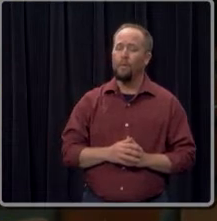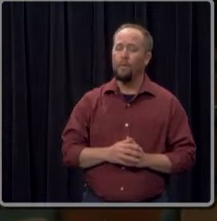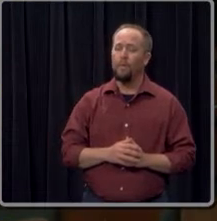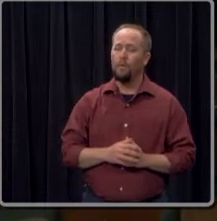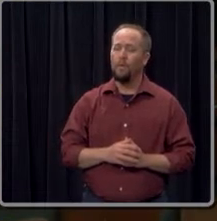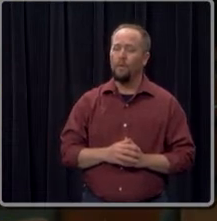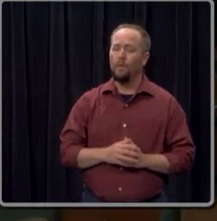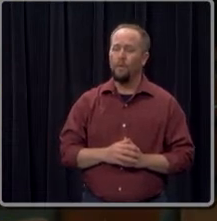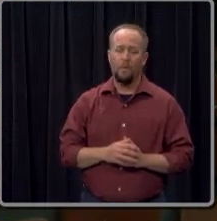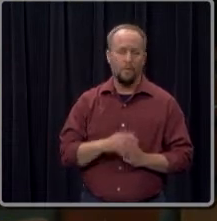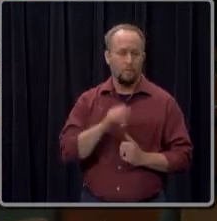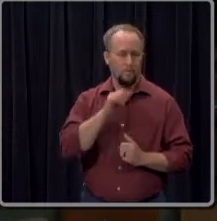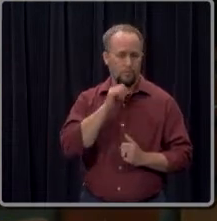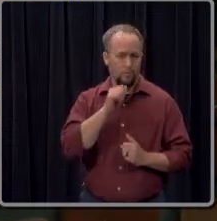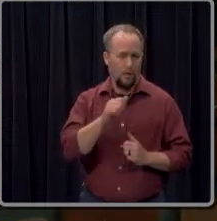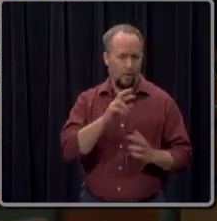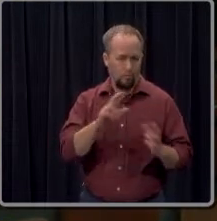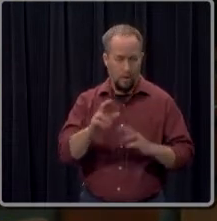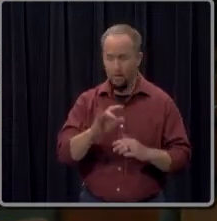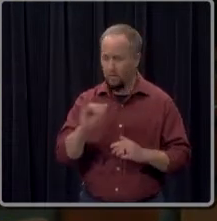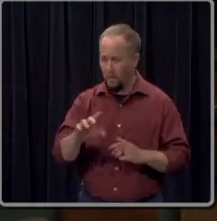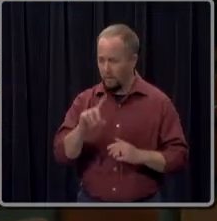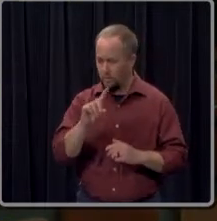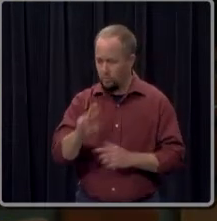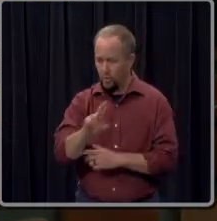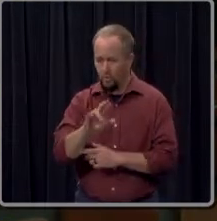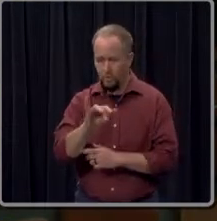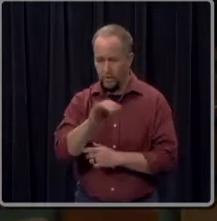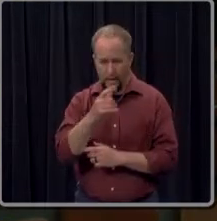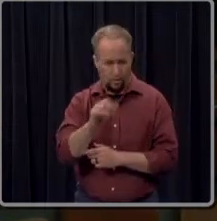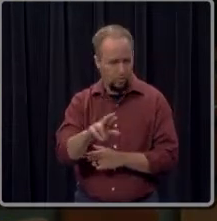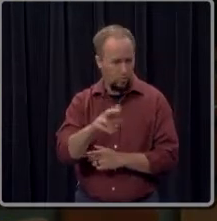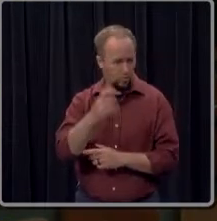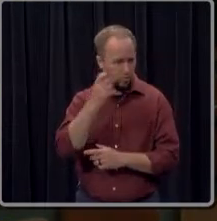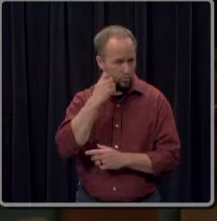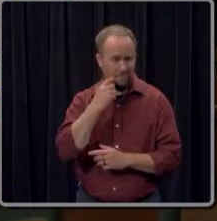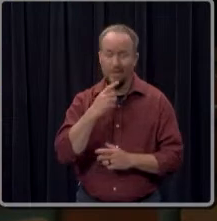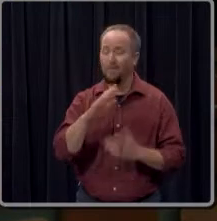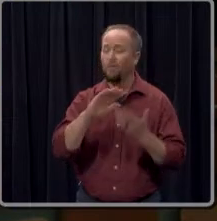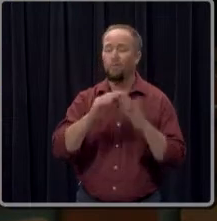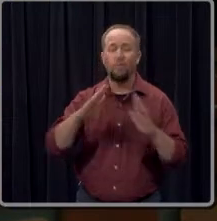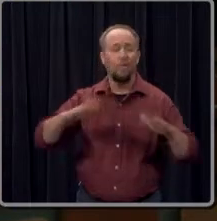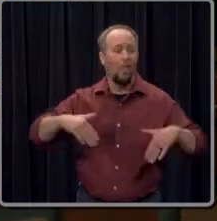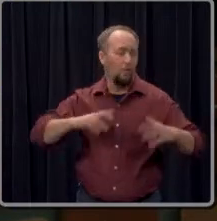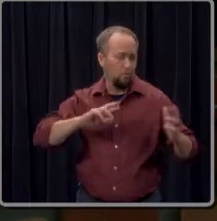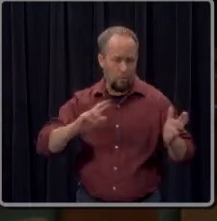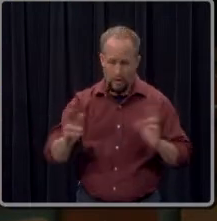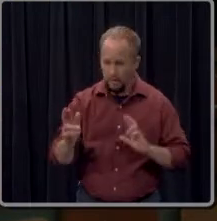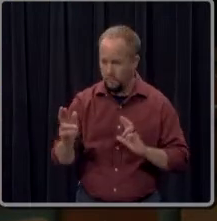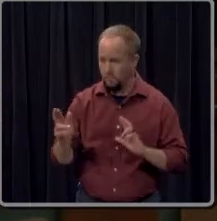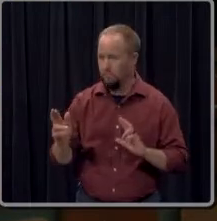we're just not ready. As Dr. Yeager said, I totally support that he said the community is not ready.